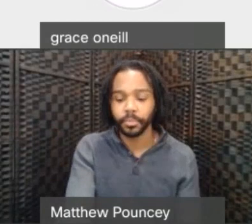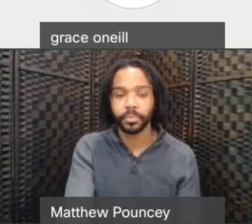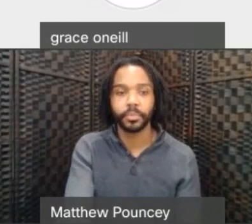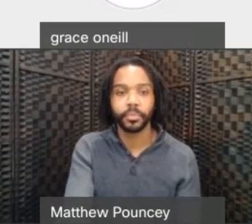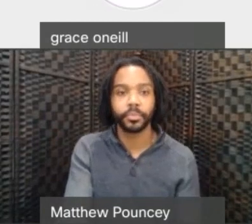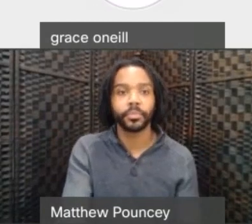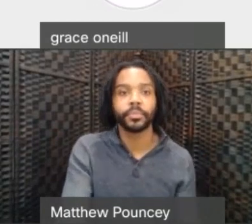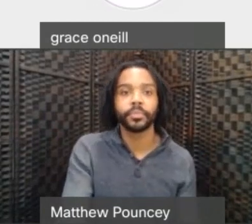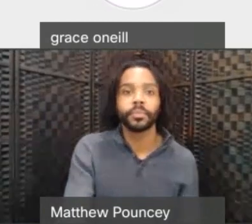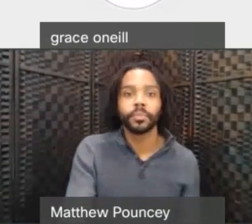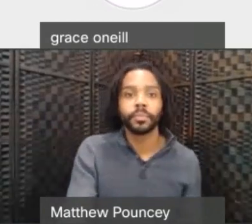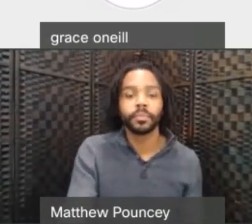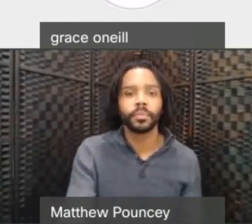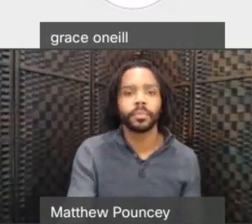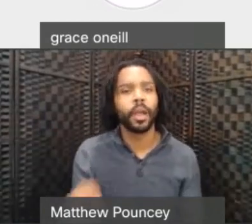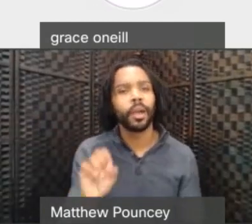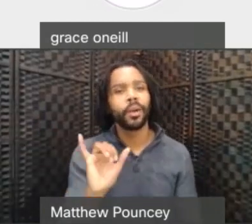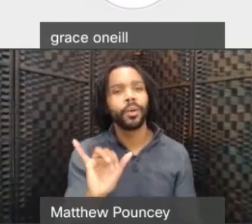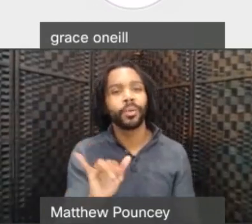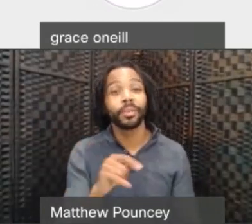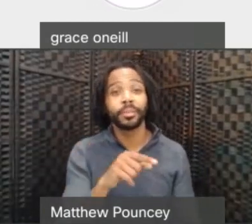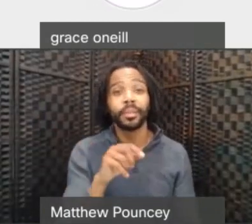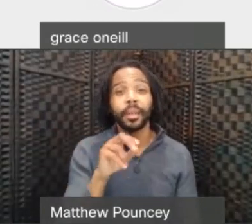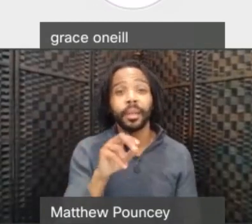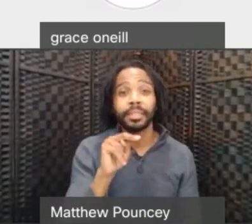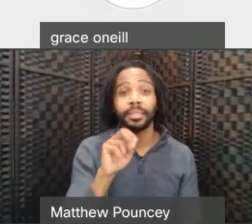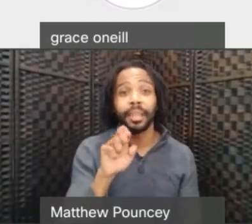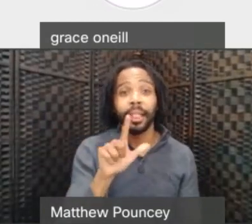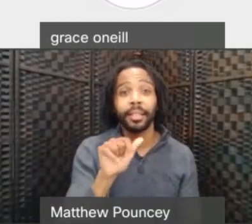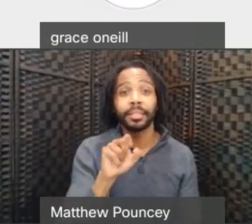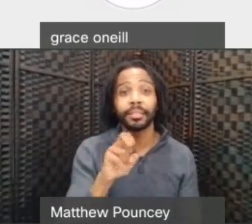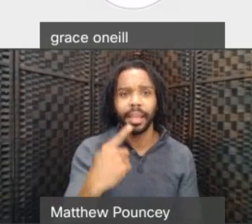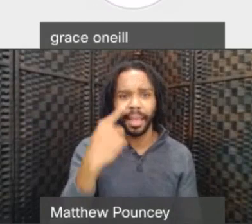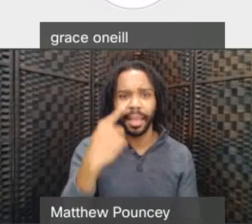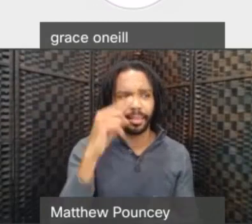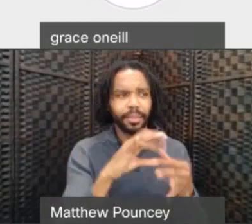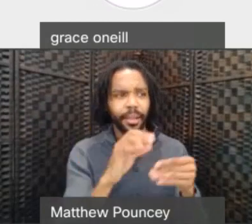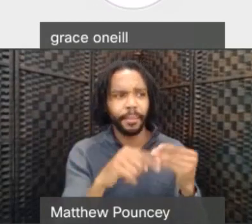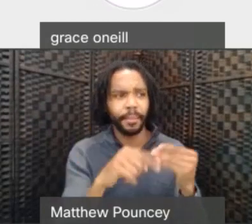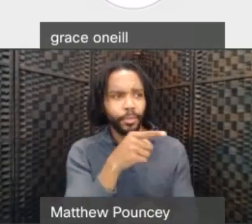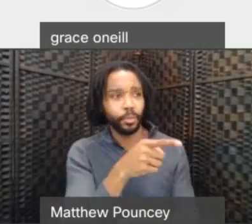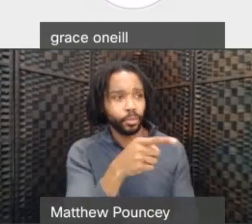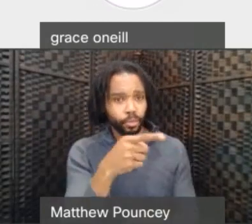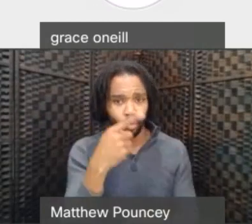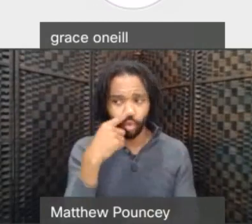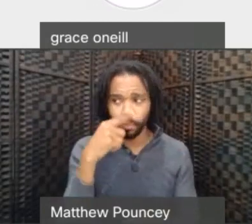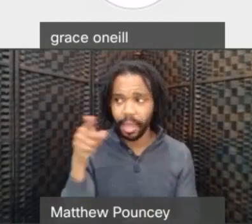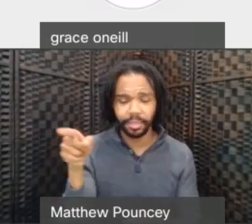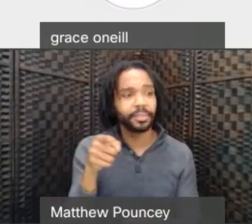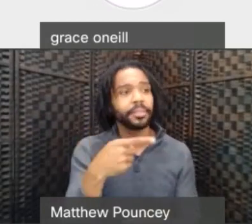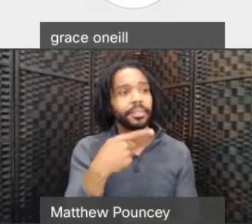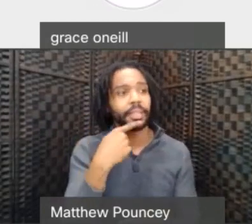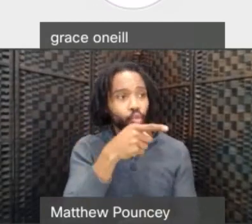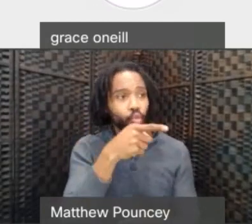Oh, Nelson, I believe they're referring to you. It said, can you provide the name of the guidance that you were reading